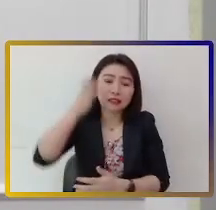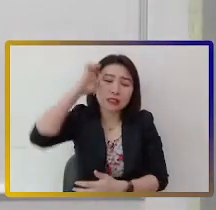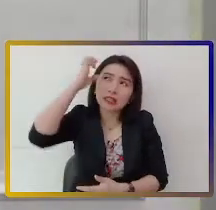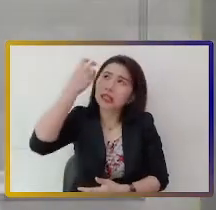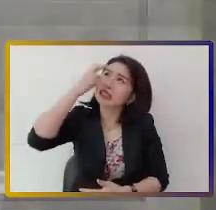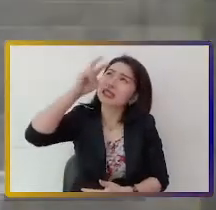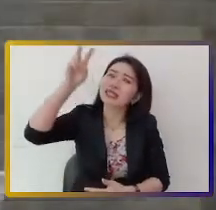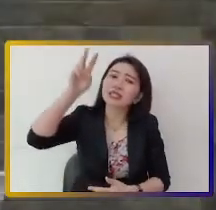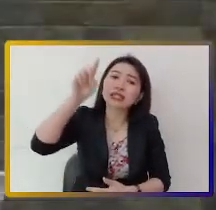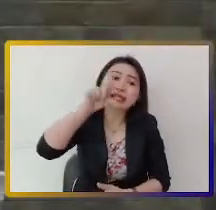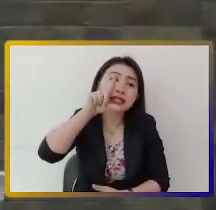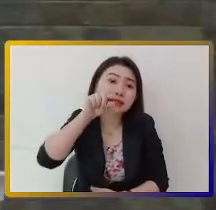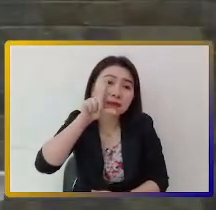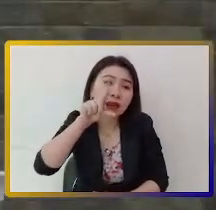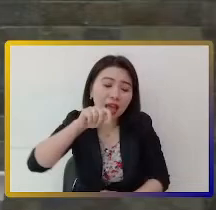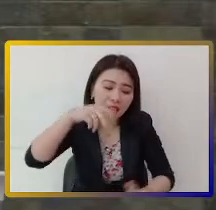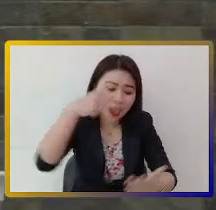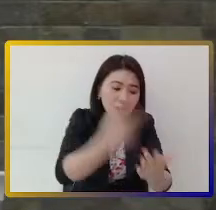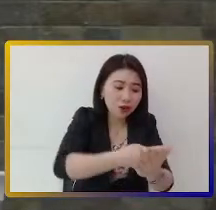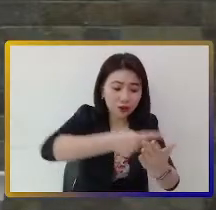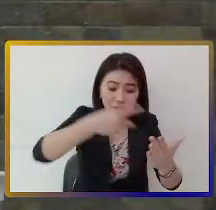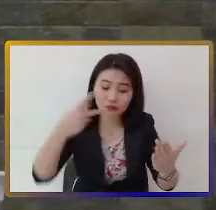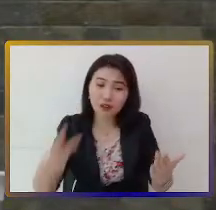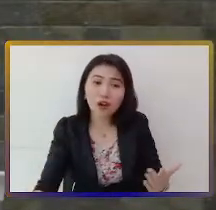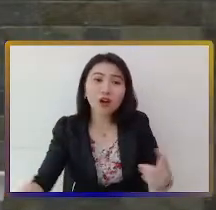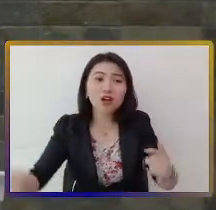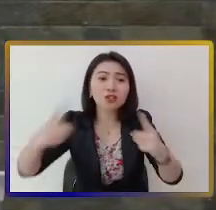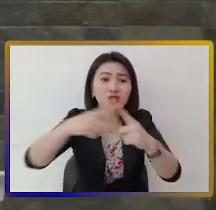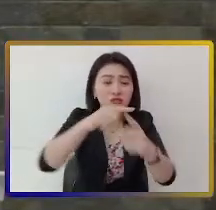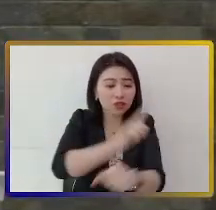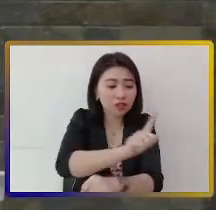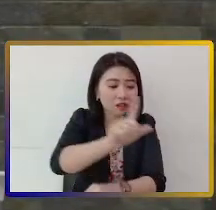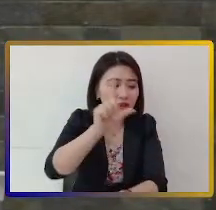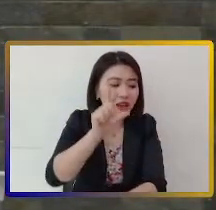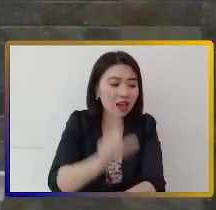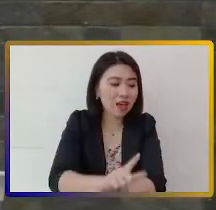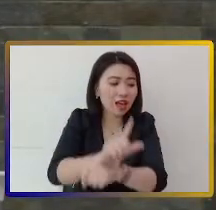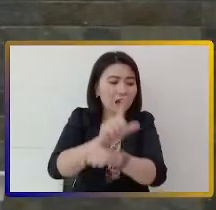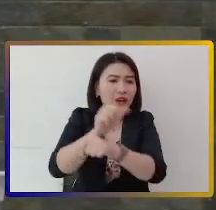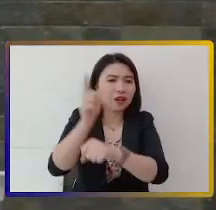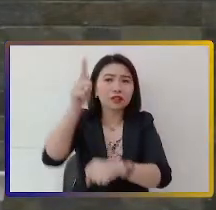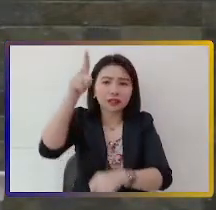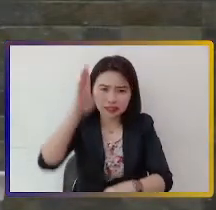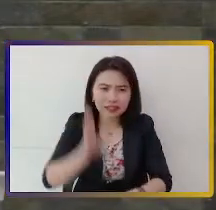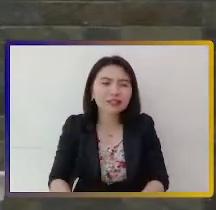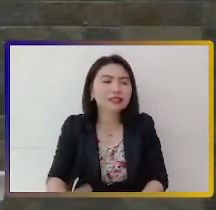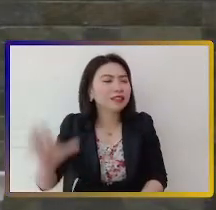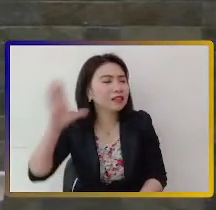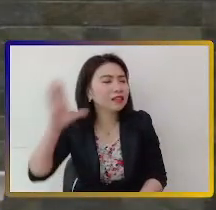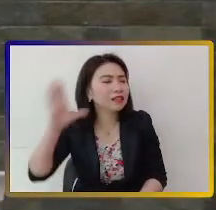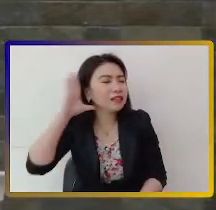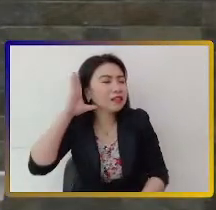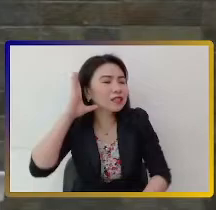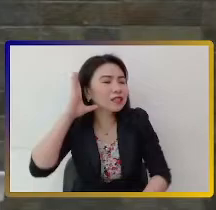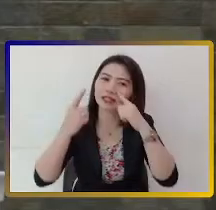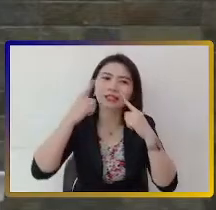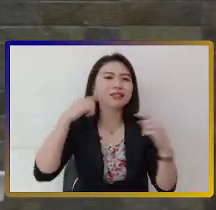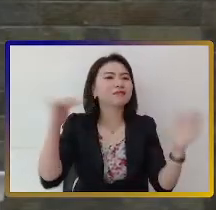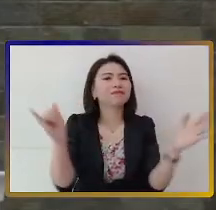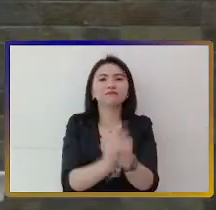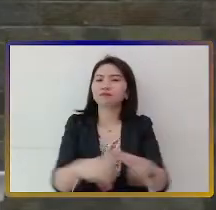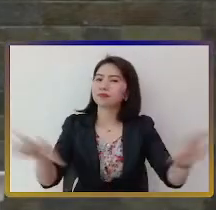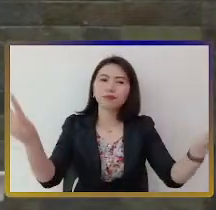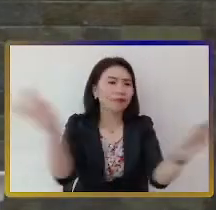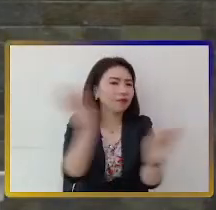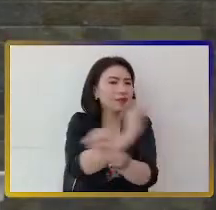strife. He sees the sparrow that falls to the ground, and he hears the